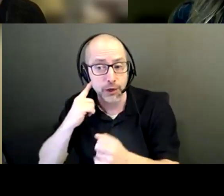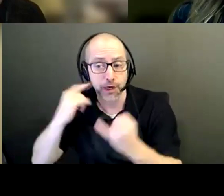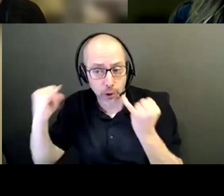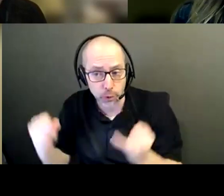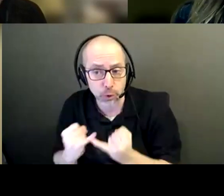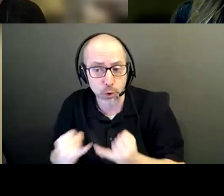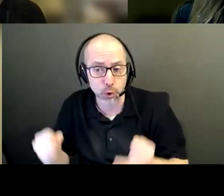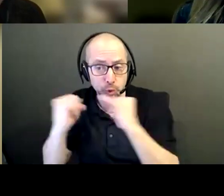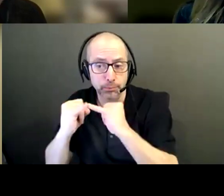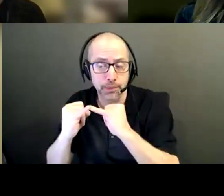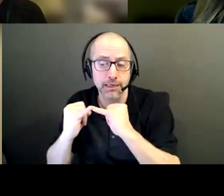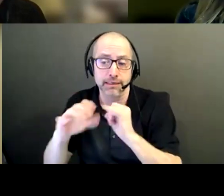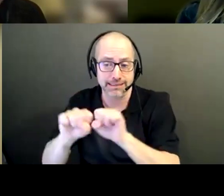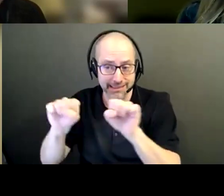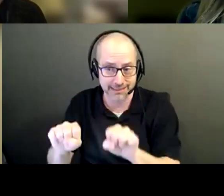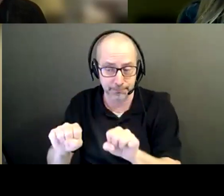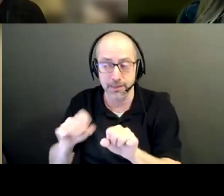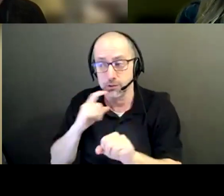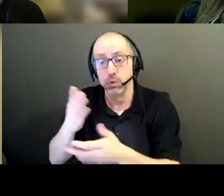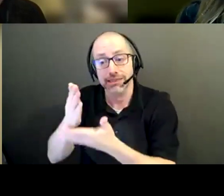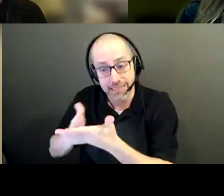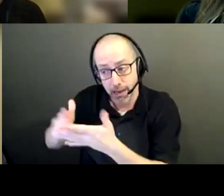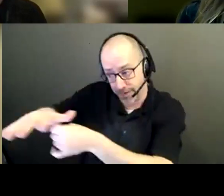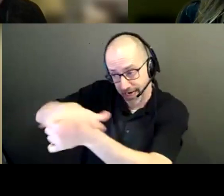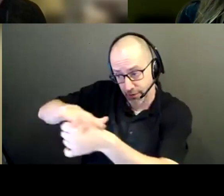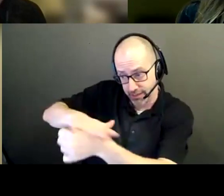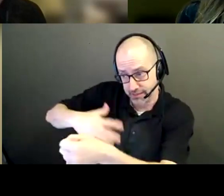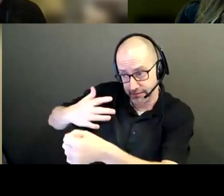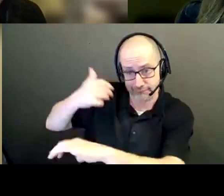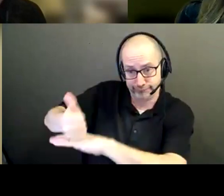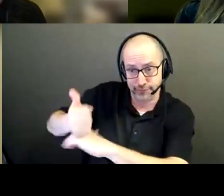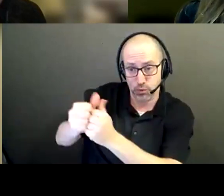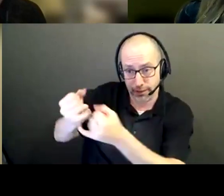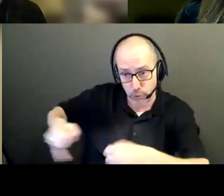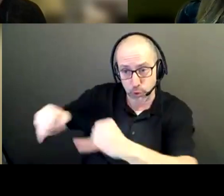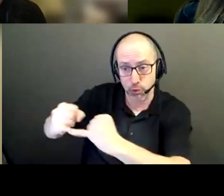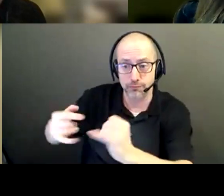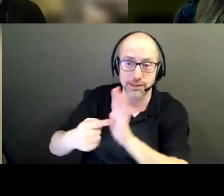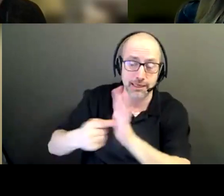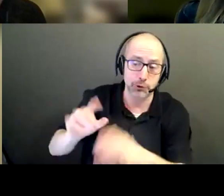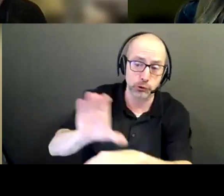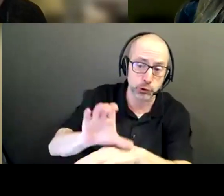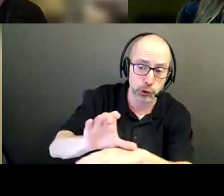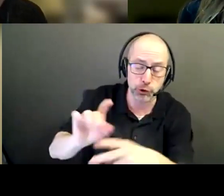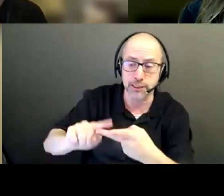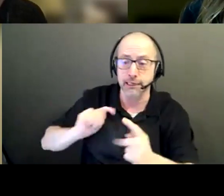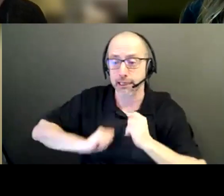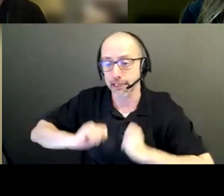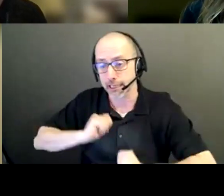areas that are equipped with loops. So, you know, some public spaces like churches or theaters or